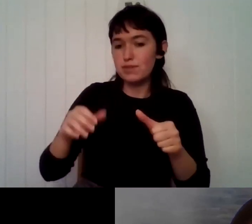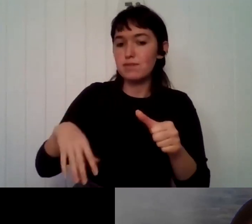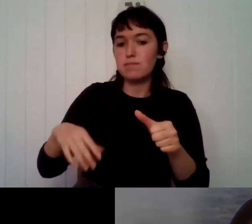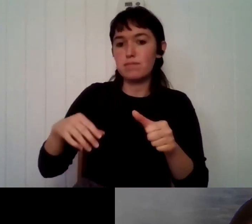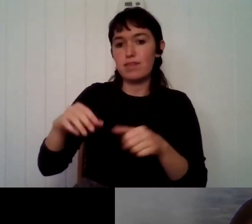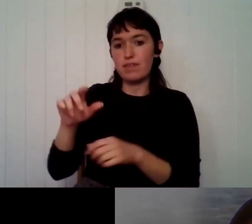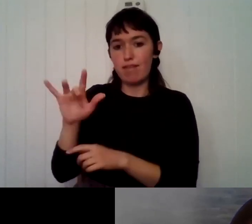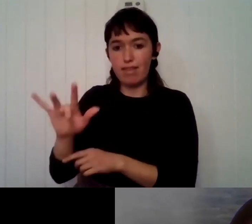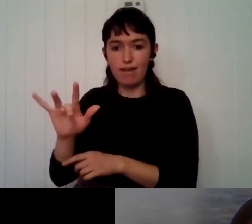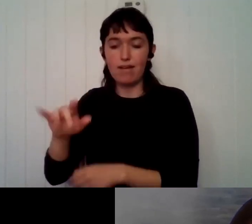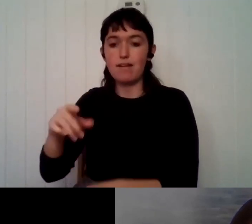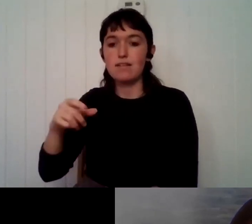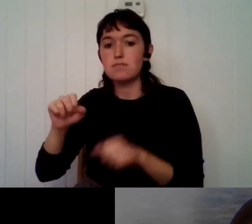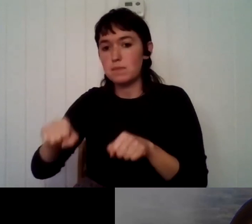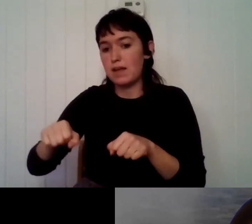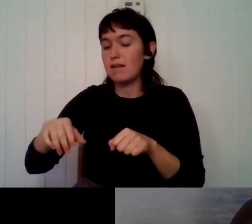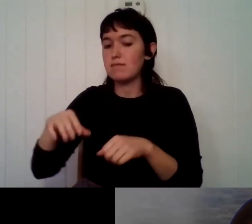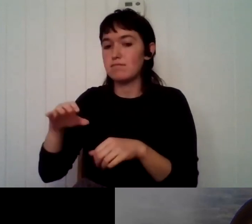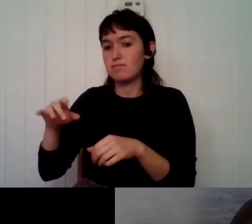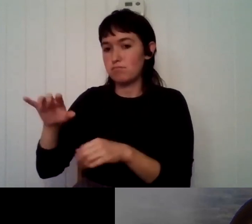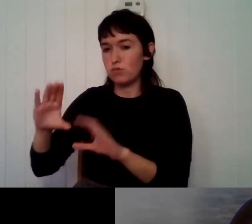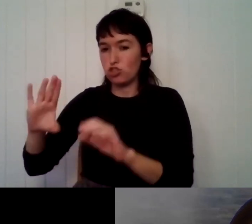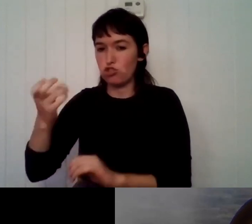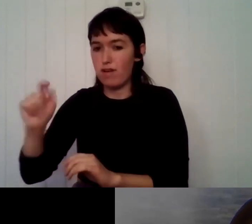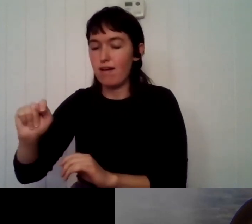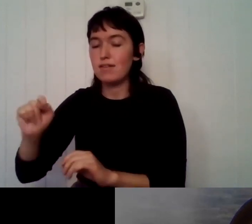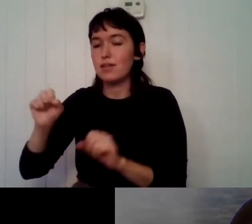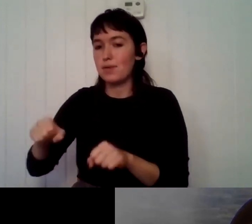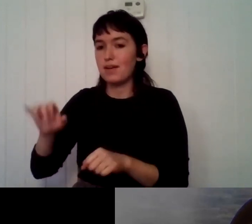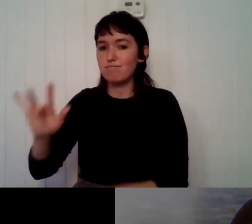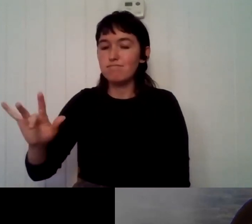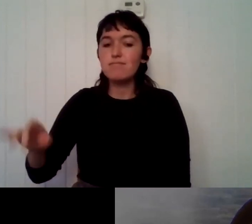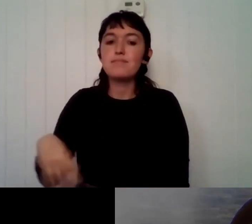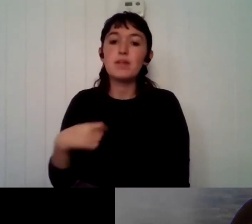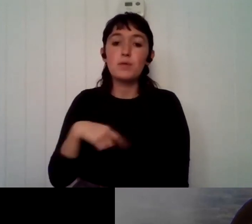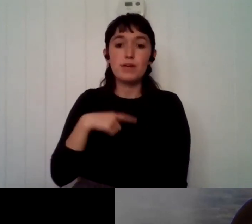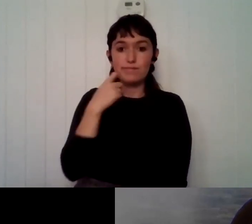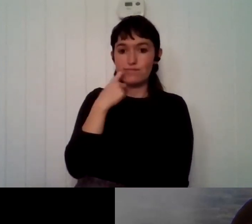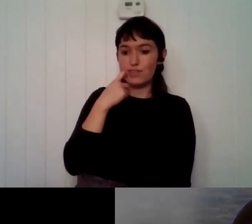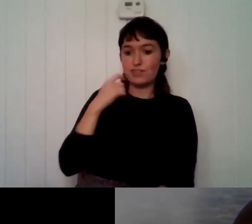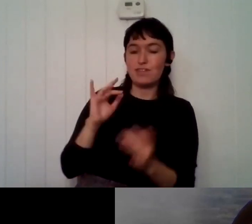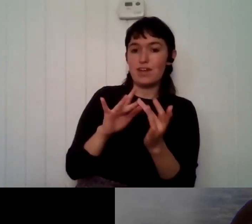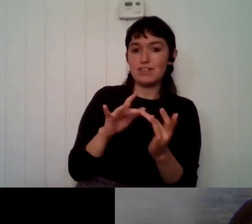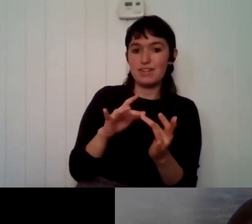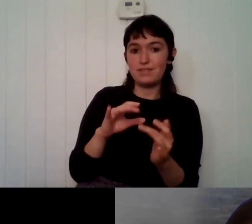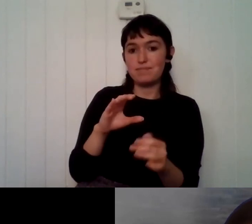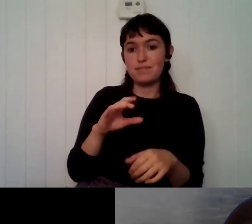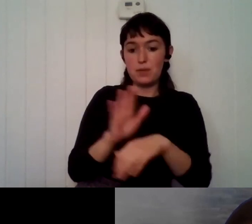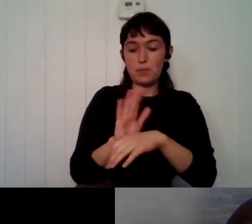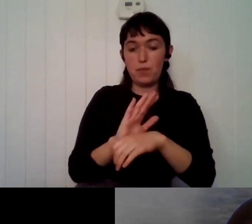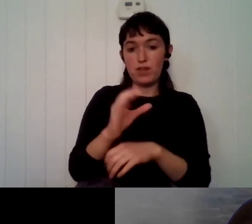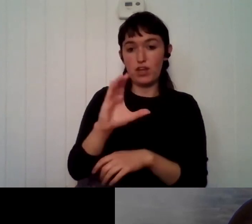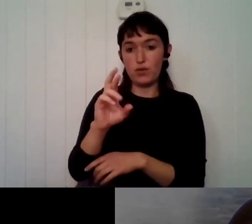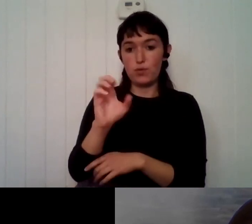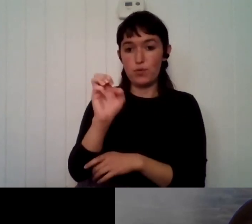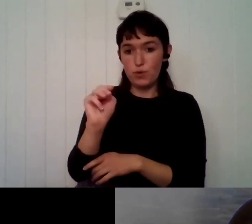has been, anyway, it's happening. We just got contacted by the documentary crew yesterday about doing it. So we're putting it together a little last